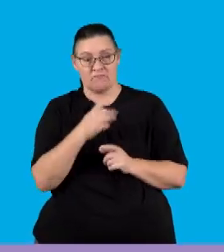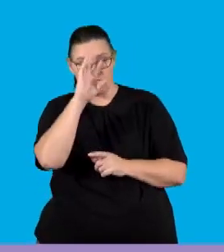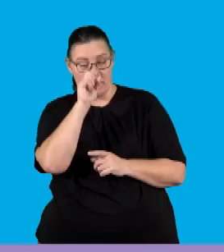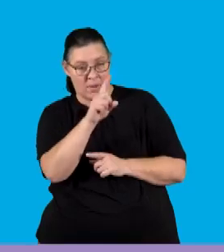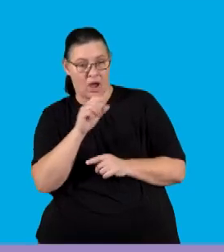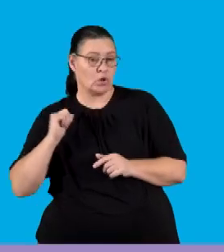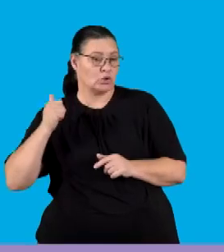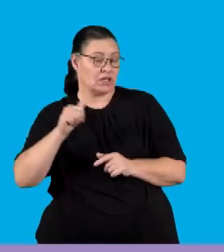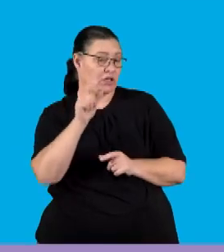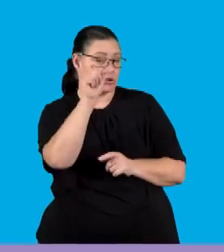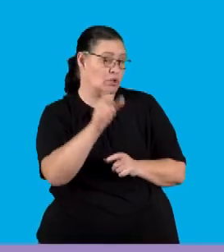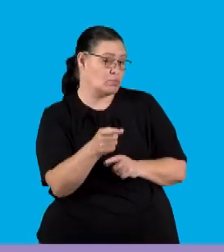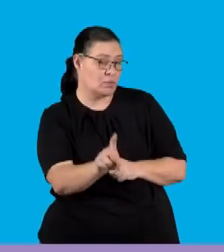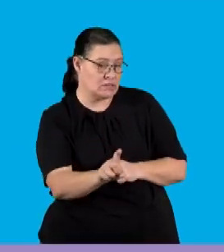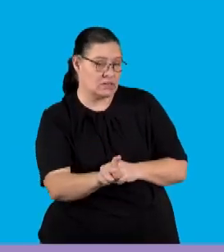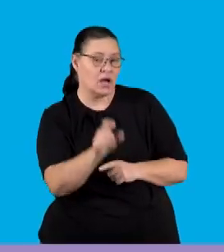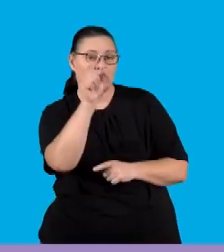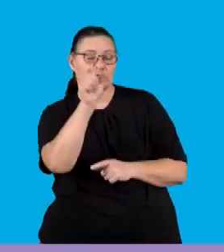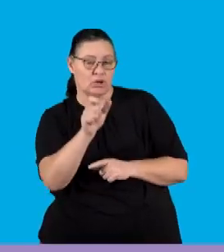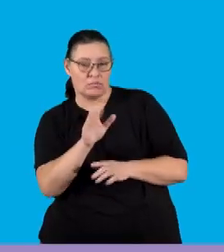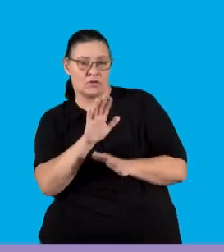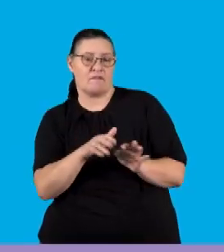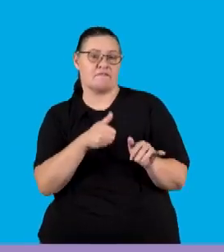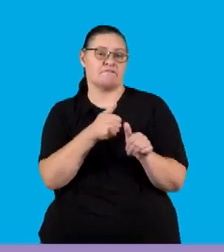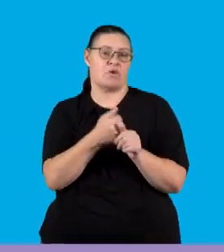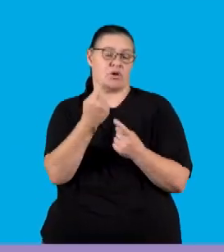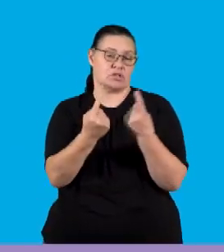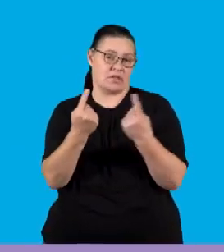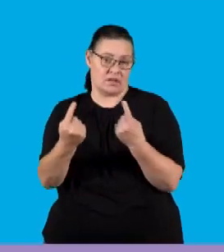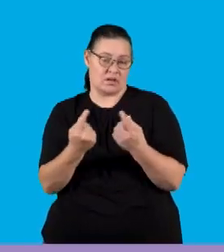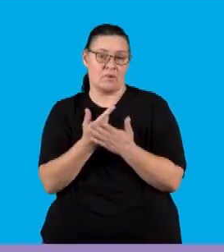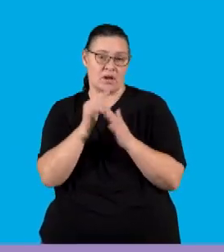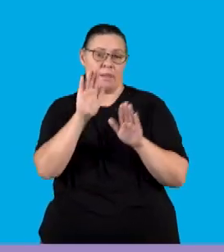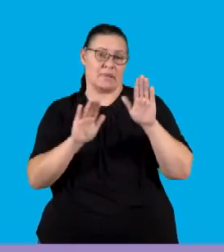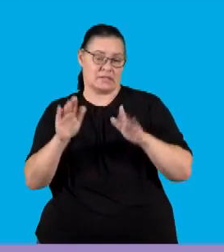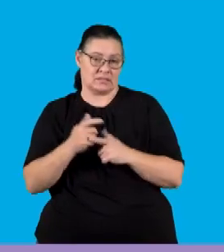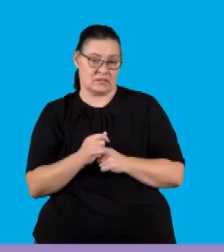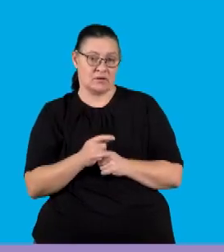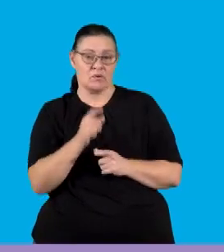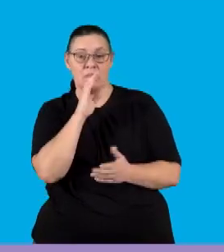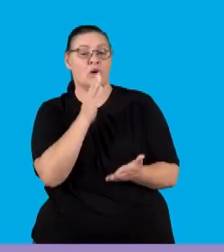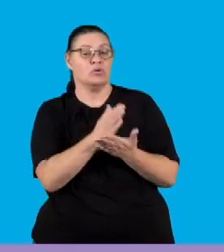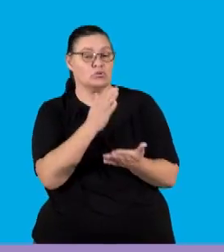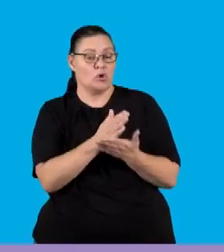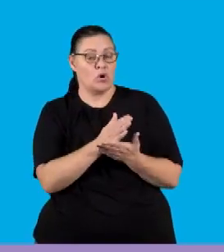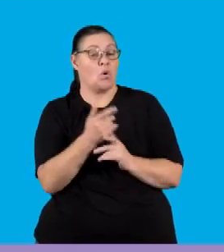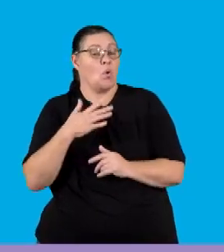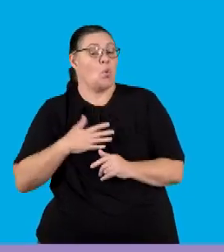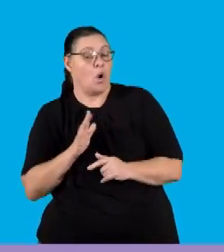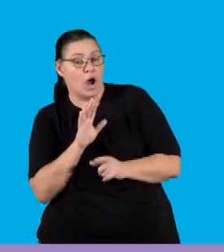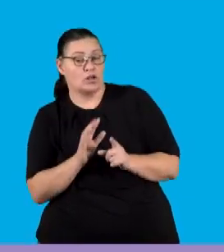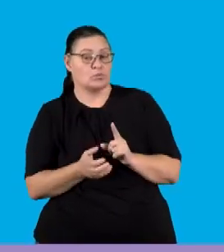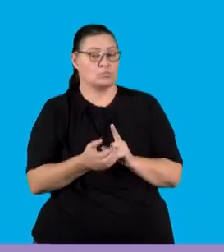if you remember what consecutive terms are, these are terms that follow each other in a pattern. So we need to make sure that when we